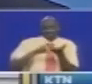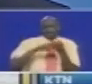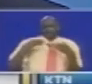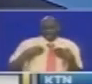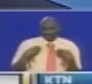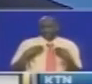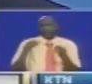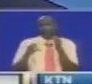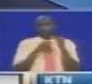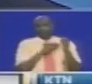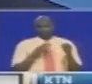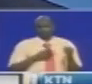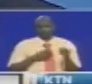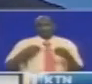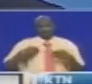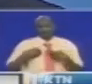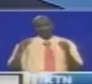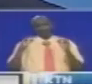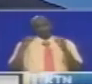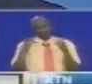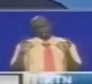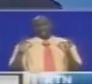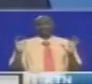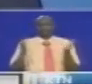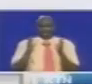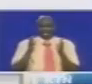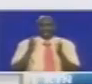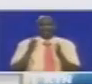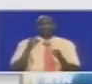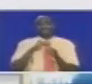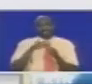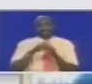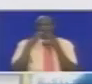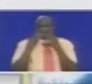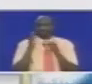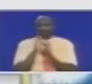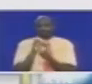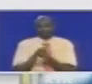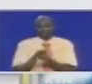conduct a credible and a free and fair elections. Thank you, Mr. Chairman. Thank you very much. Thank you so much.